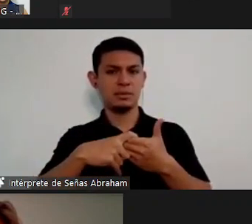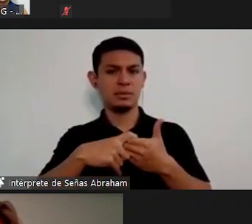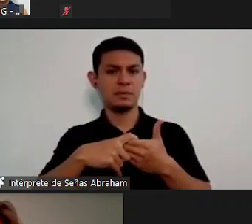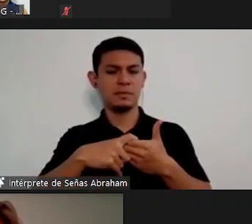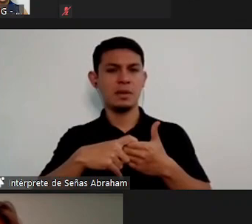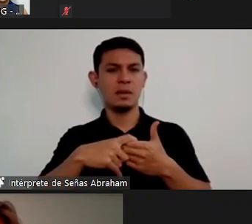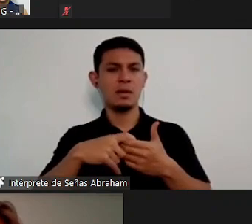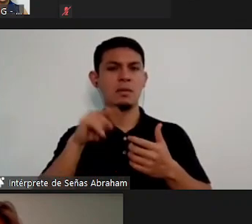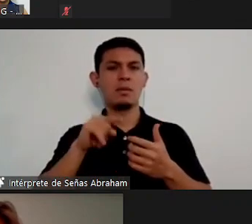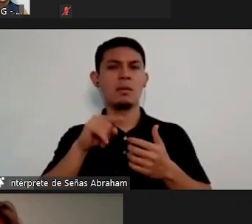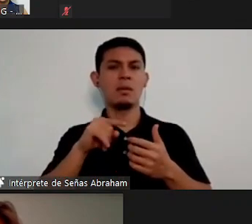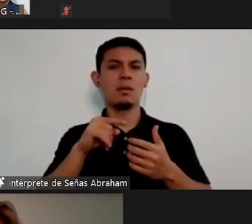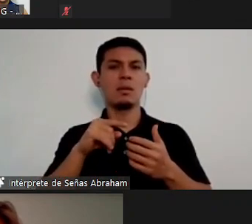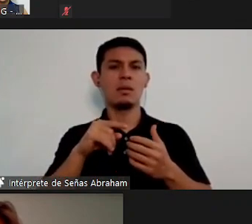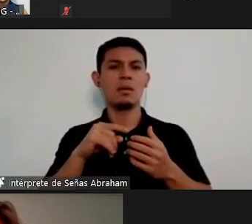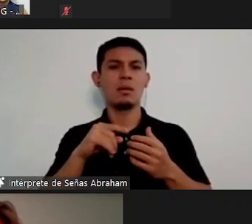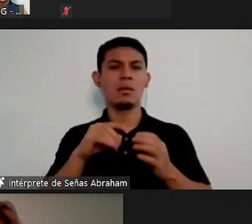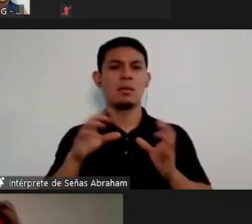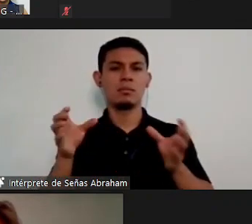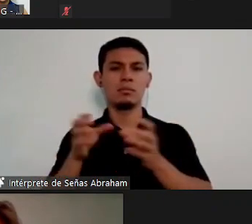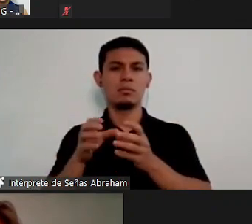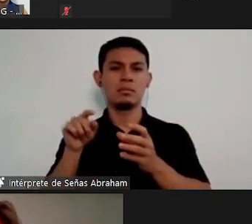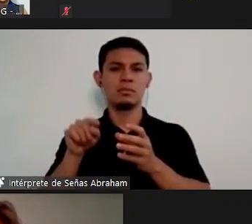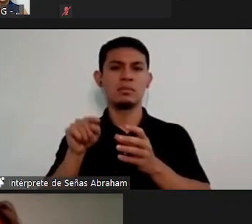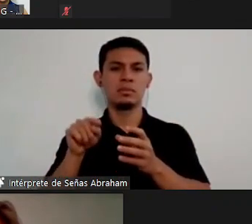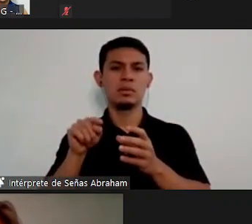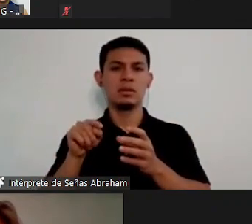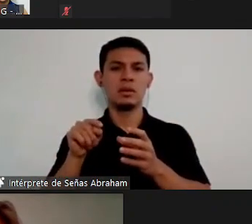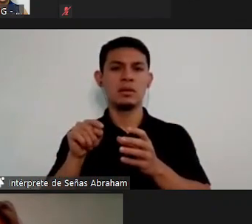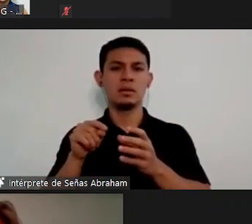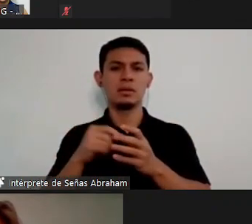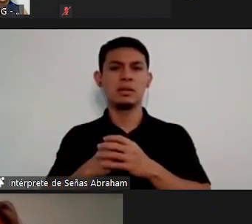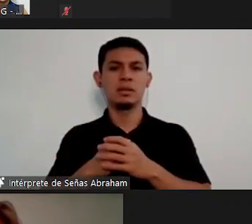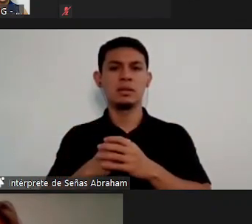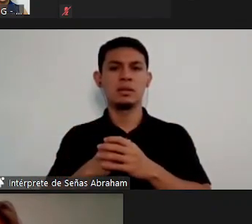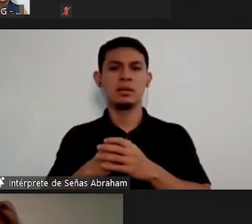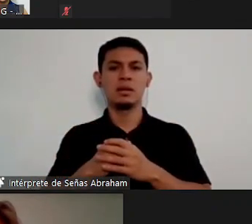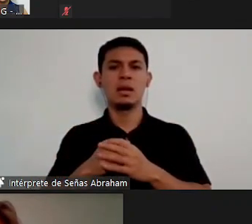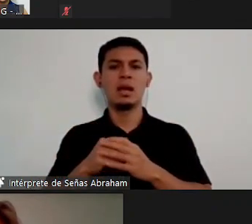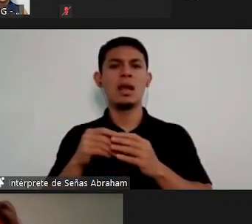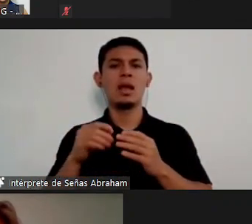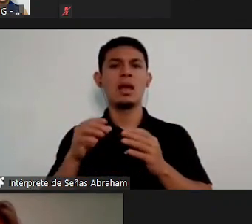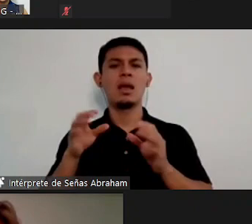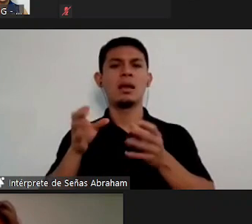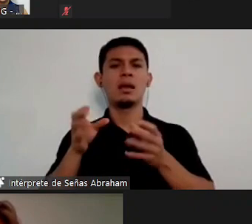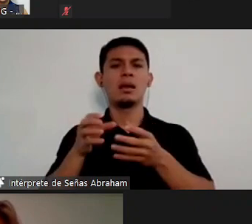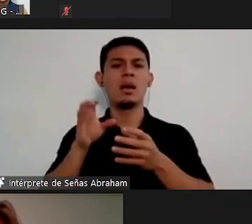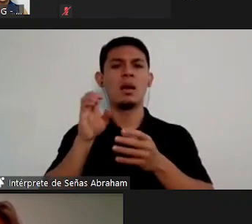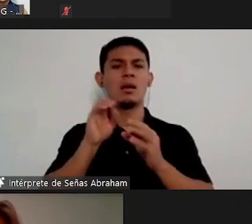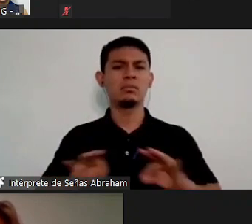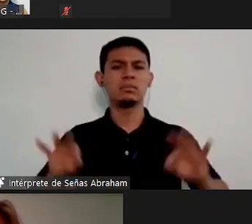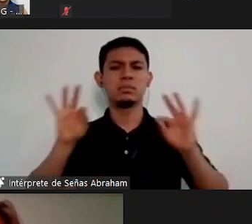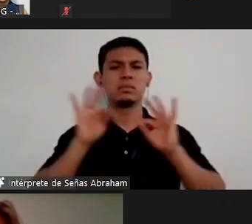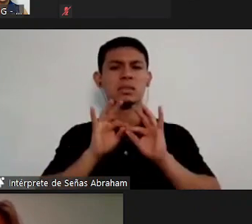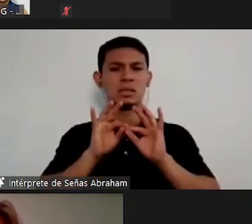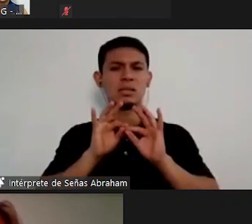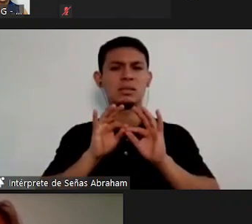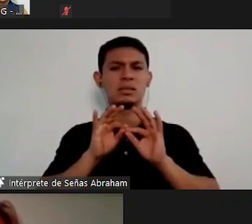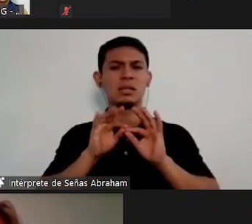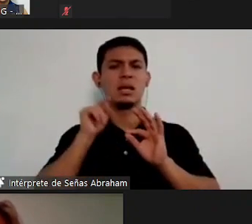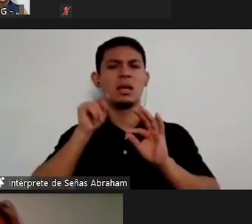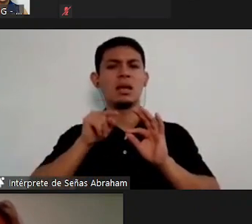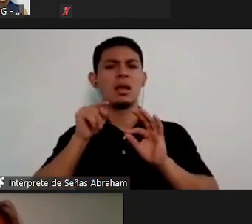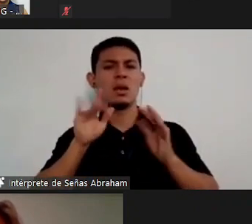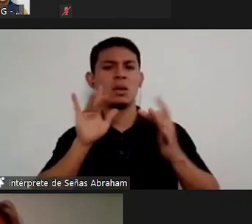invitation that we had as part of the oecd and the importance that the